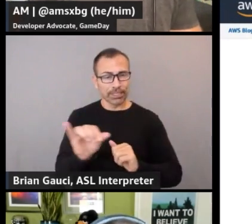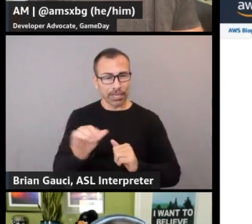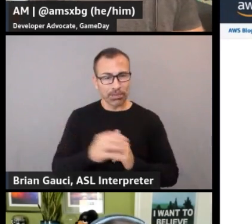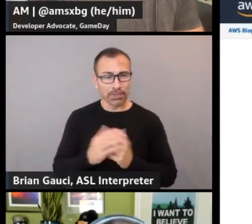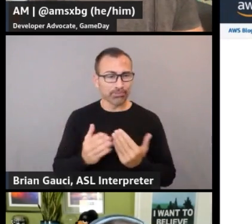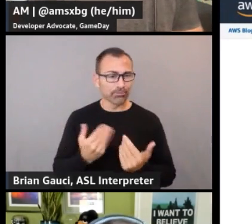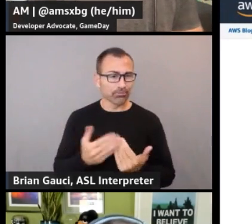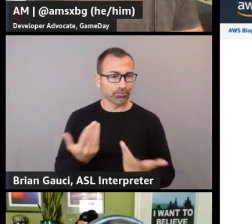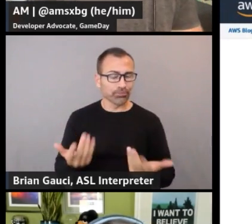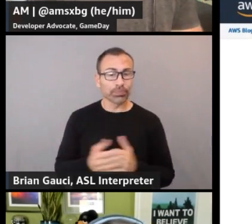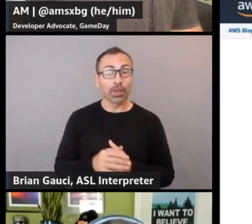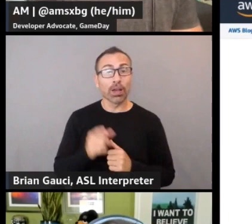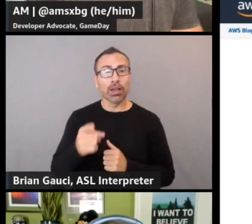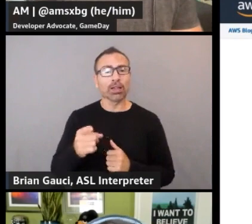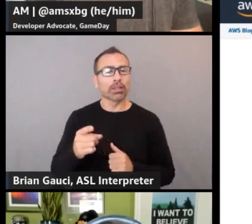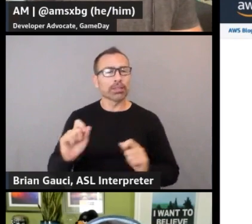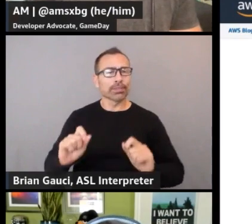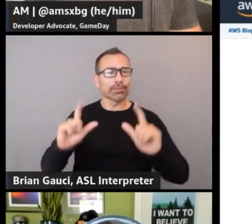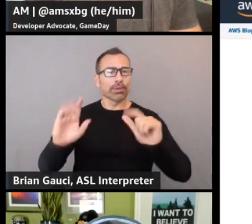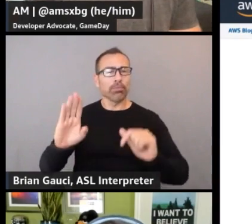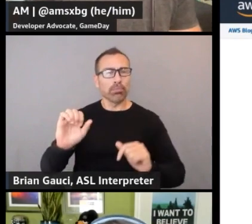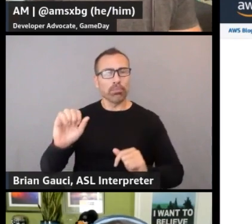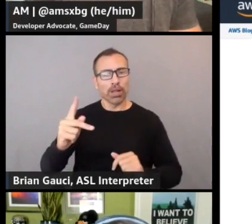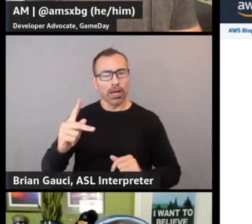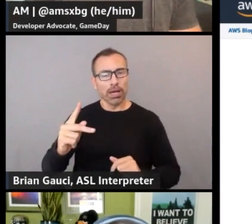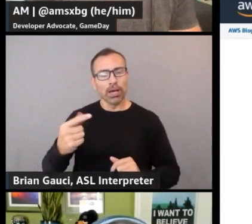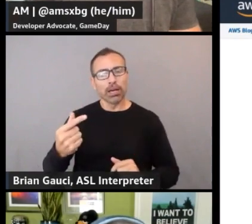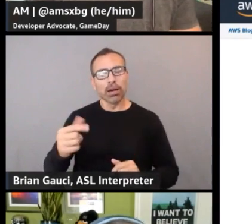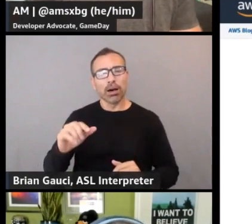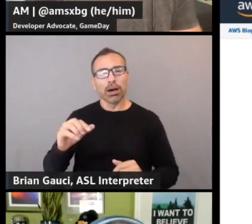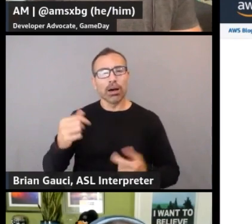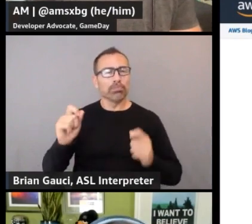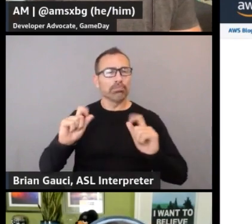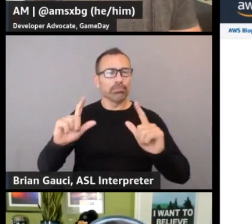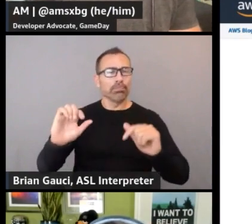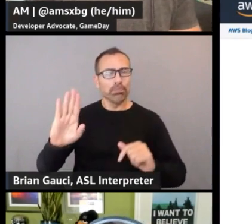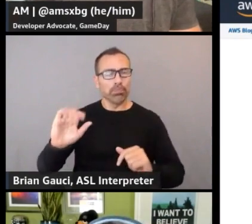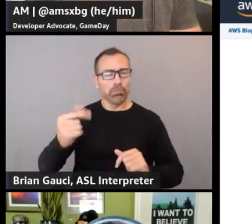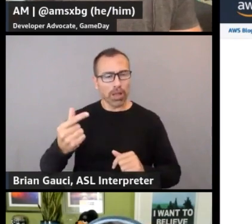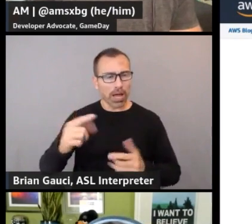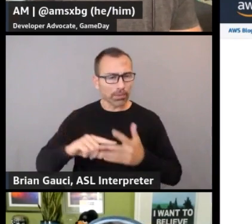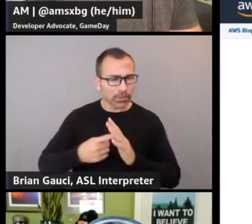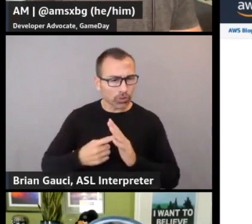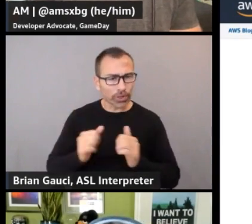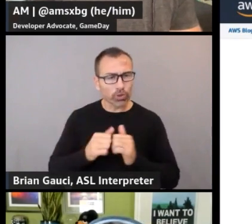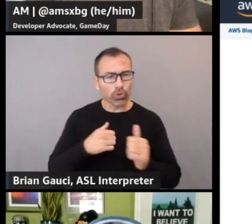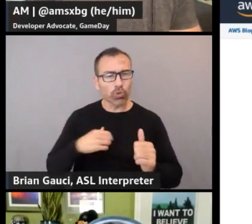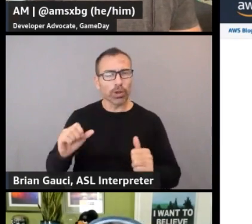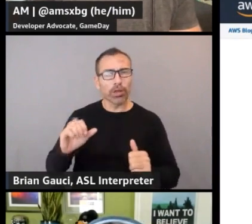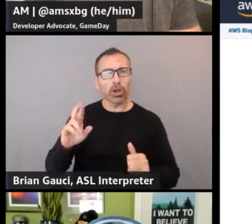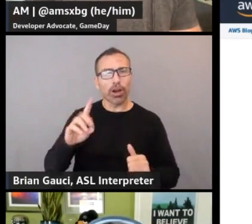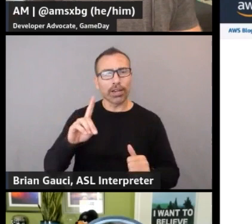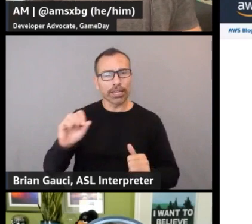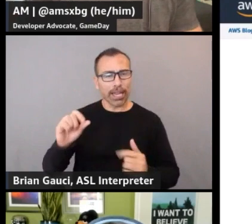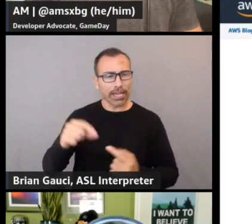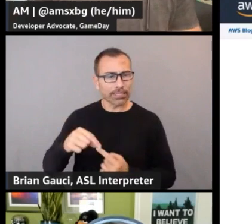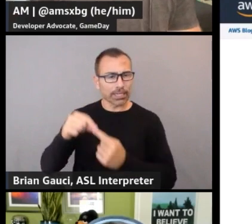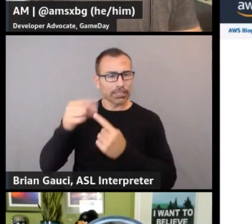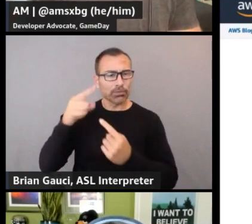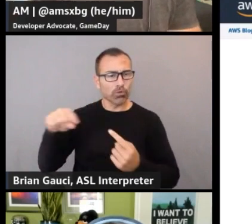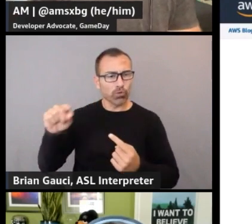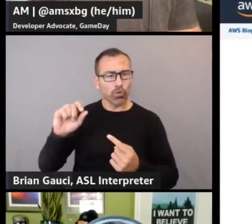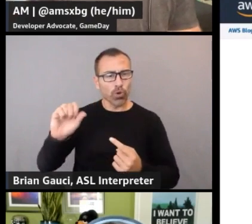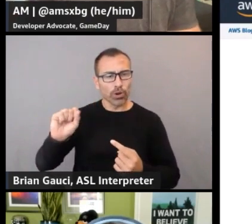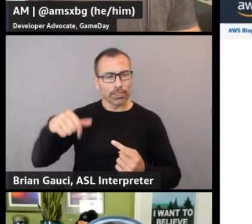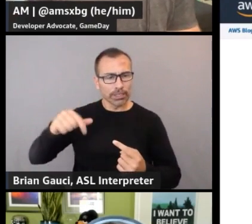And this is a blog post. This is a getting started one about getting started with RDS Custom for SQL Server, and it uses a